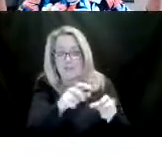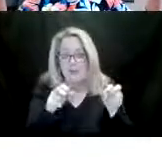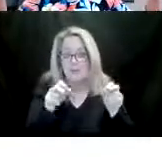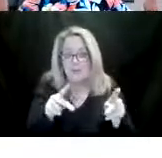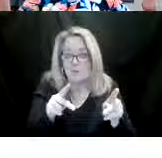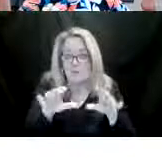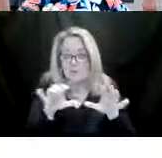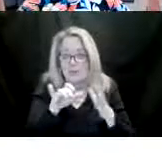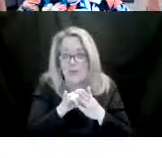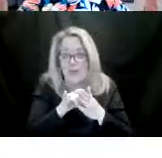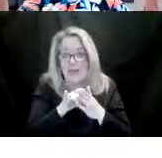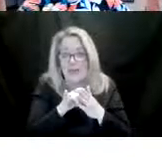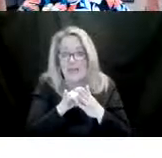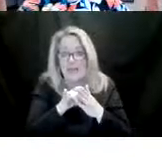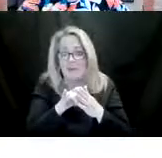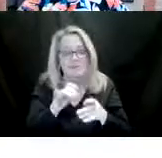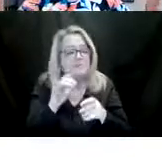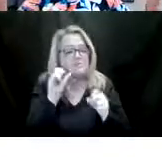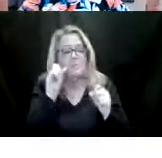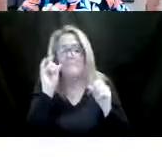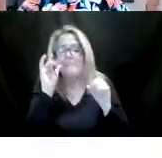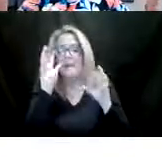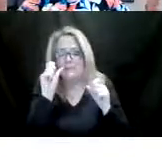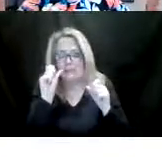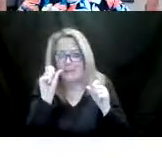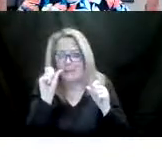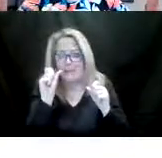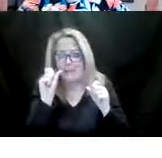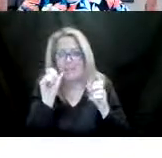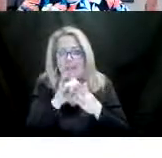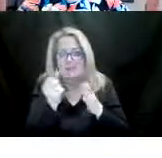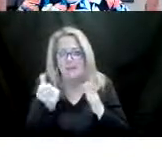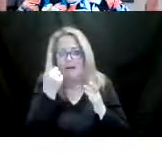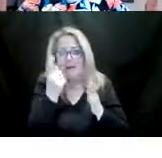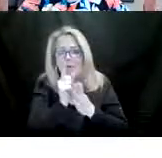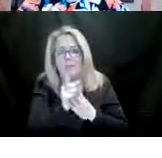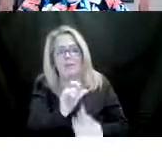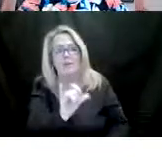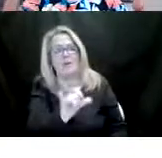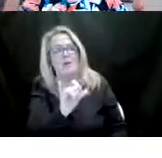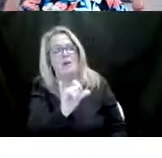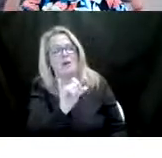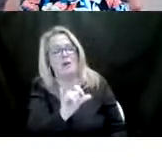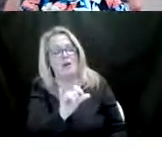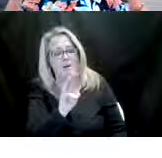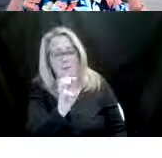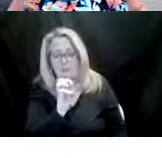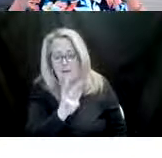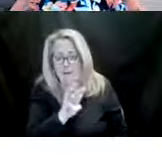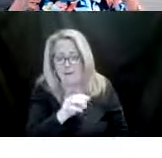that. It was totally amazing. And that's one of those aha moments where you think, wow. And